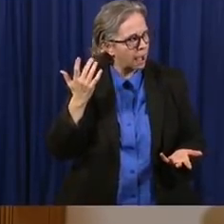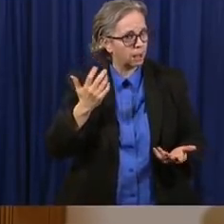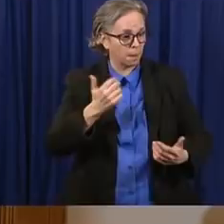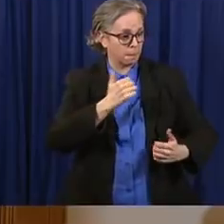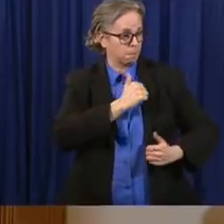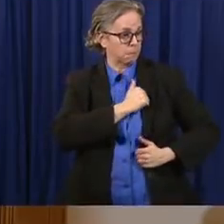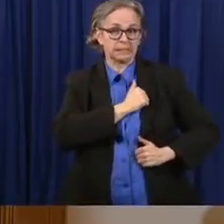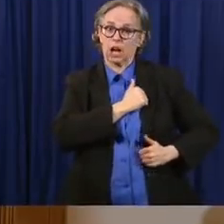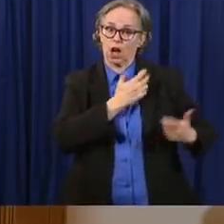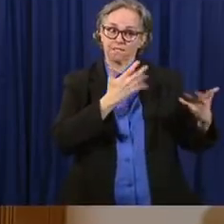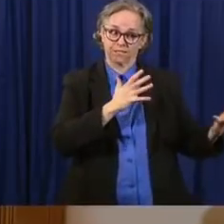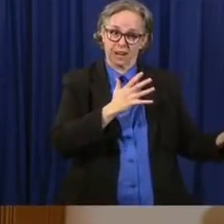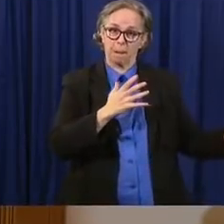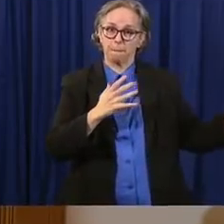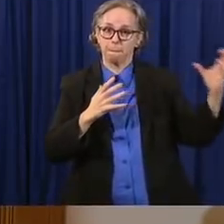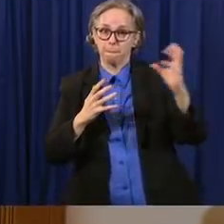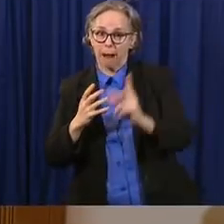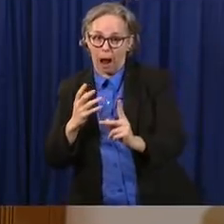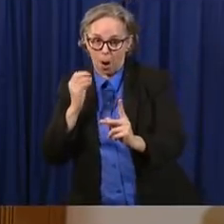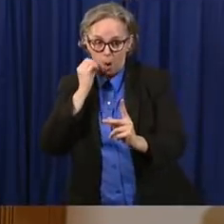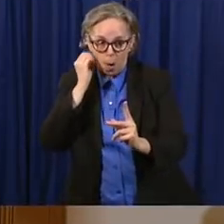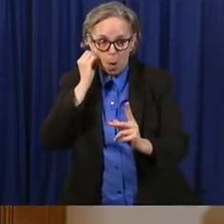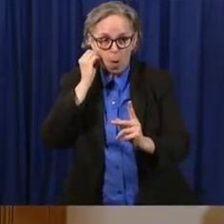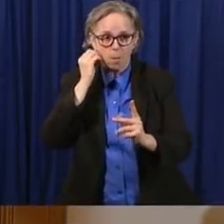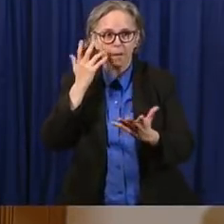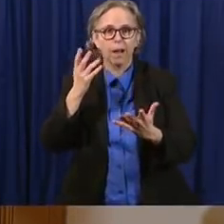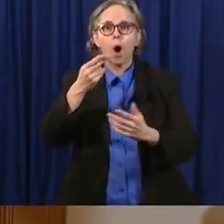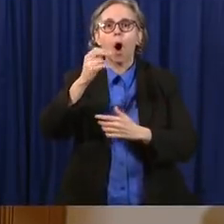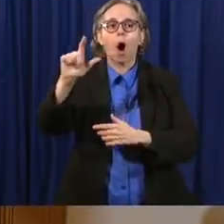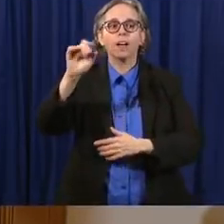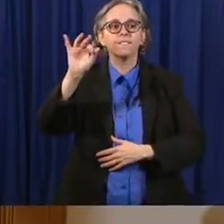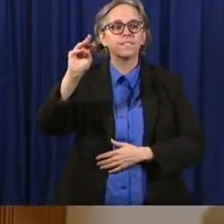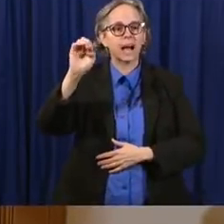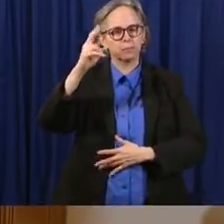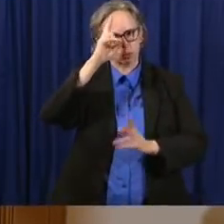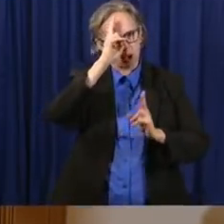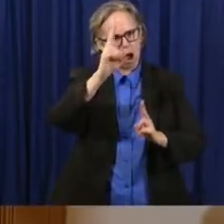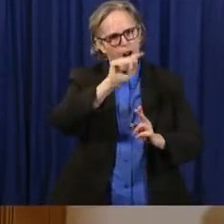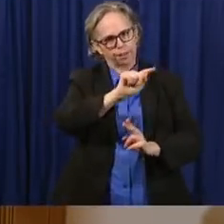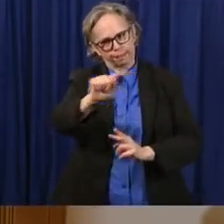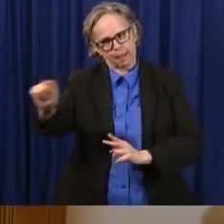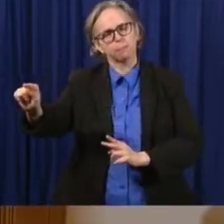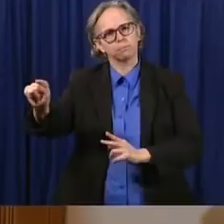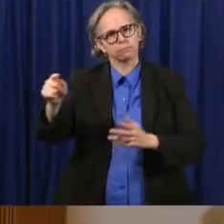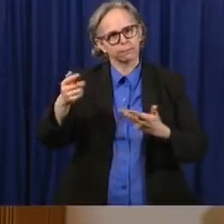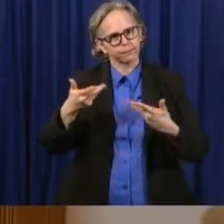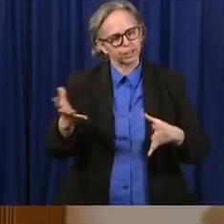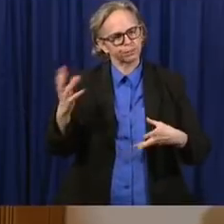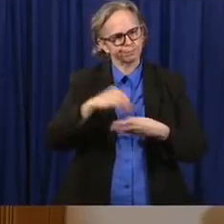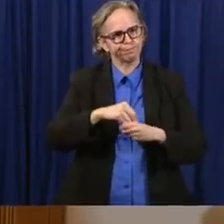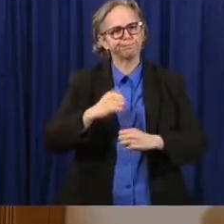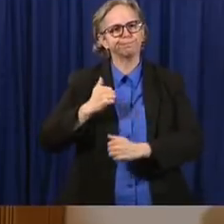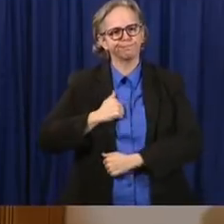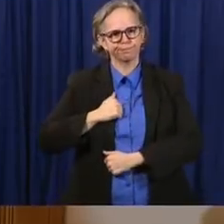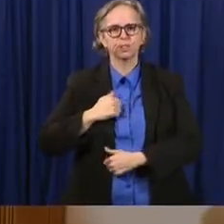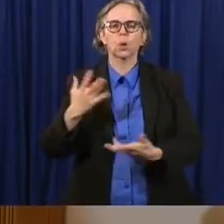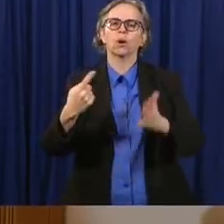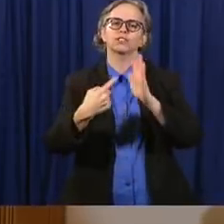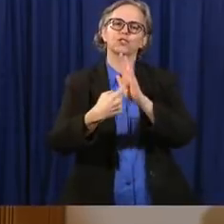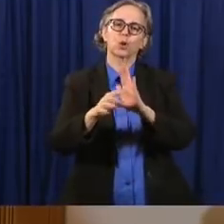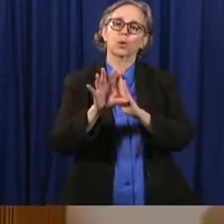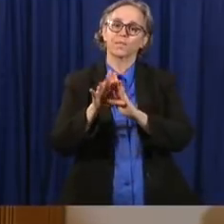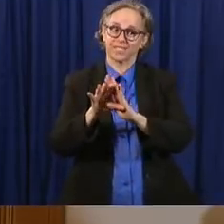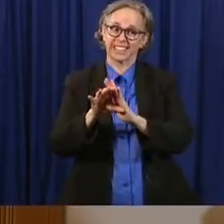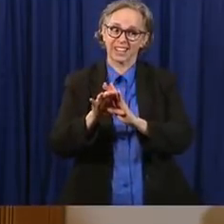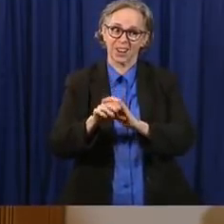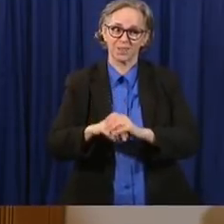service. So we have a short video that Eric is going to